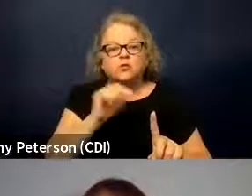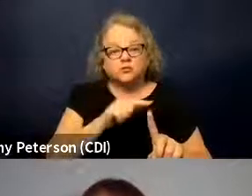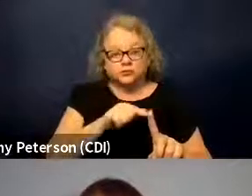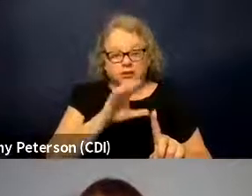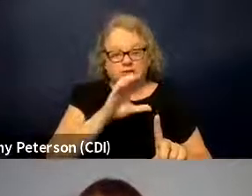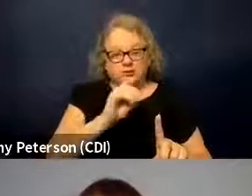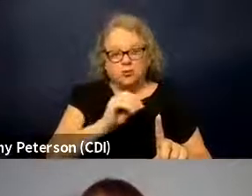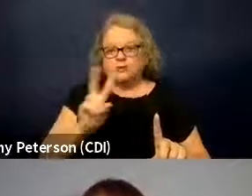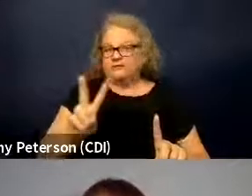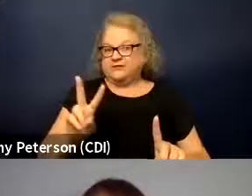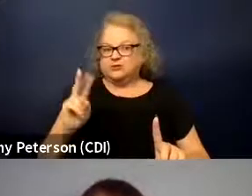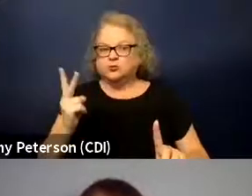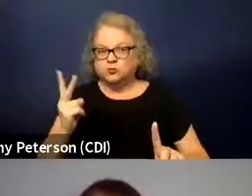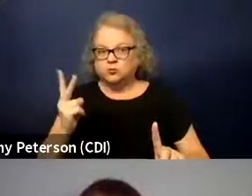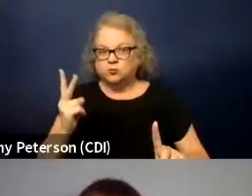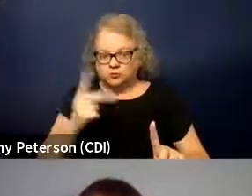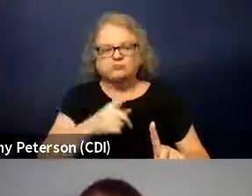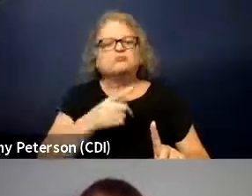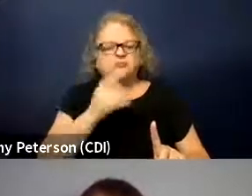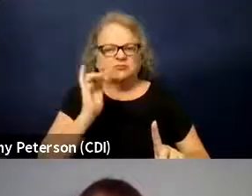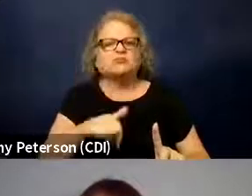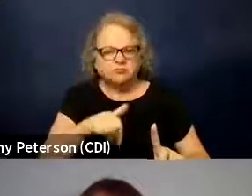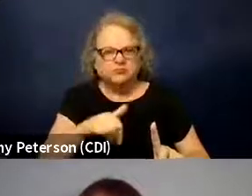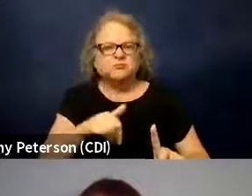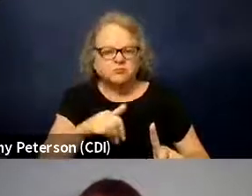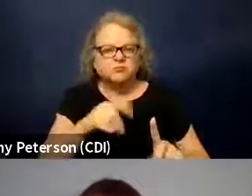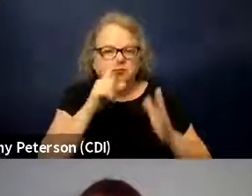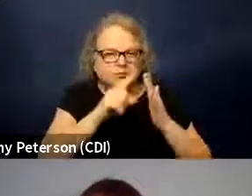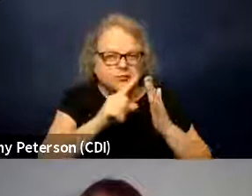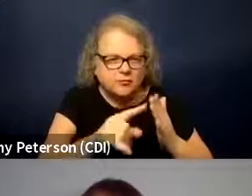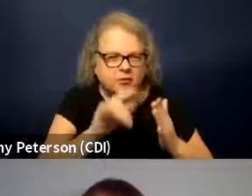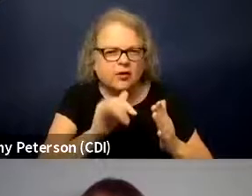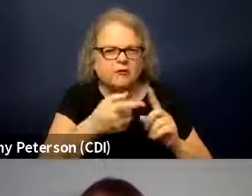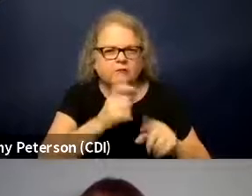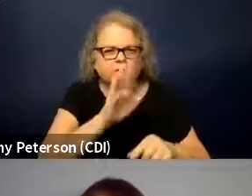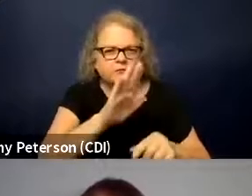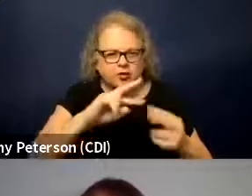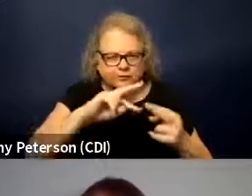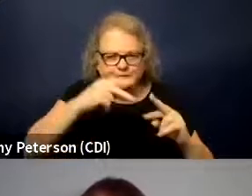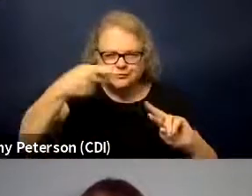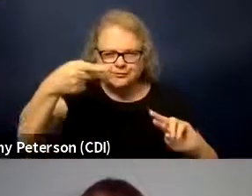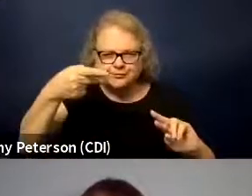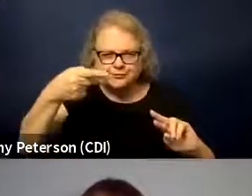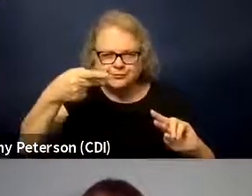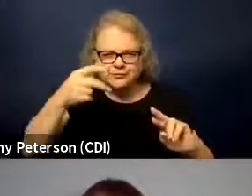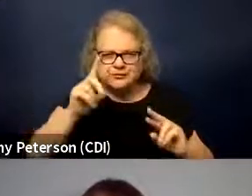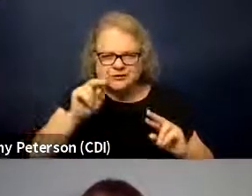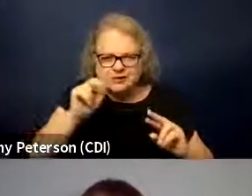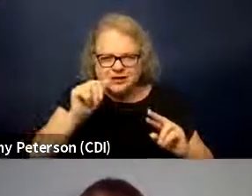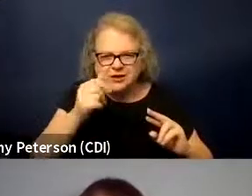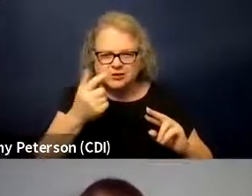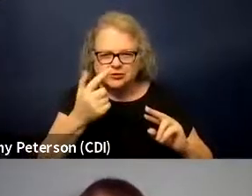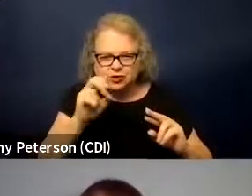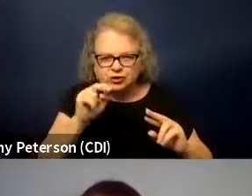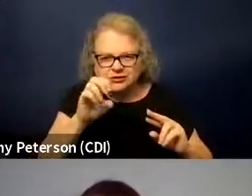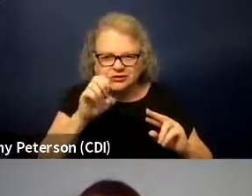number of genes and figured out how that was different from the genes of SARS-CoV-1.